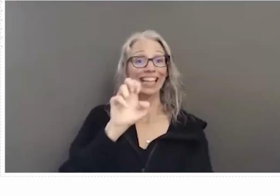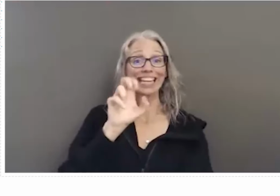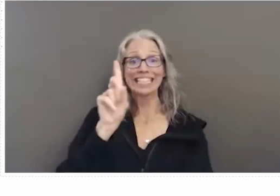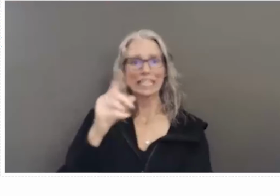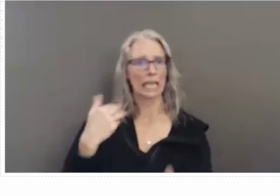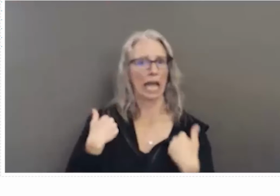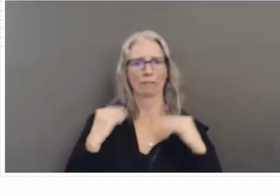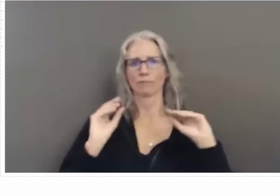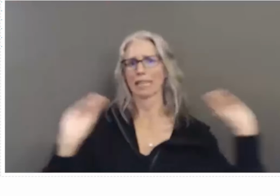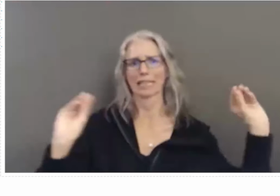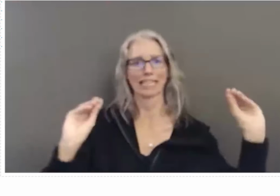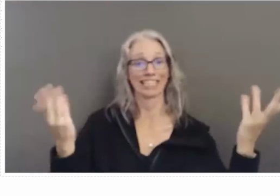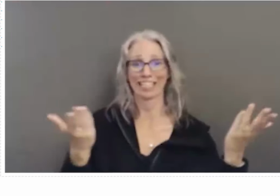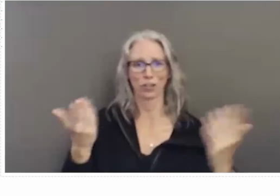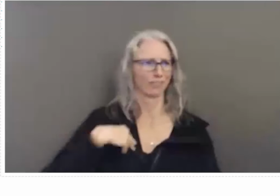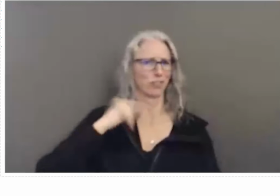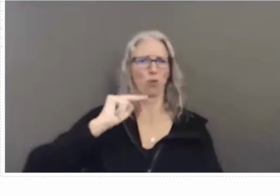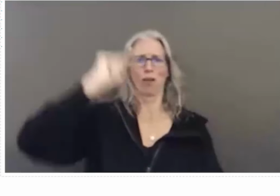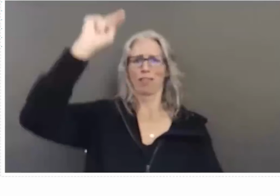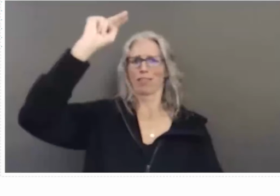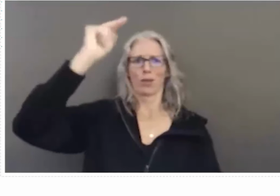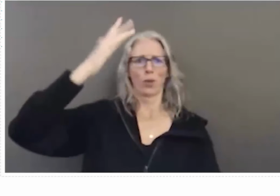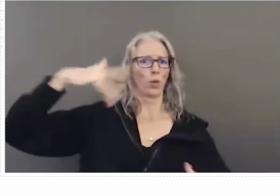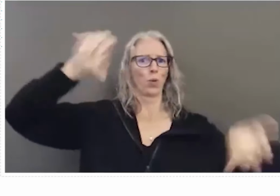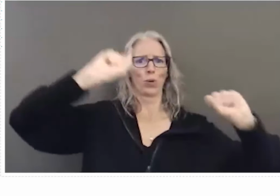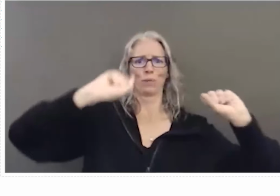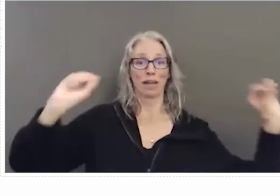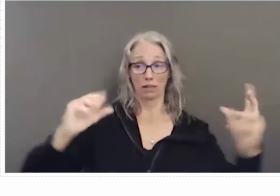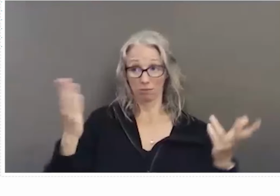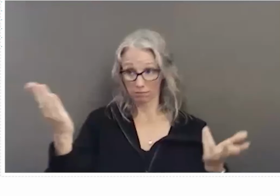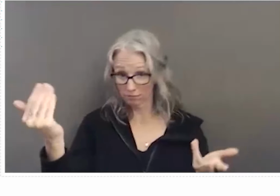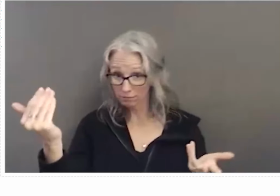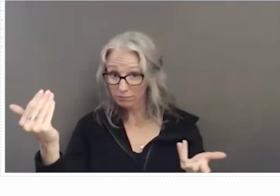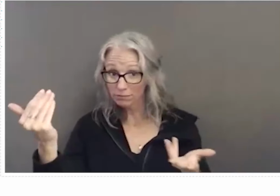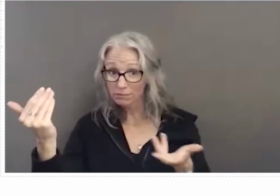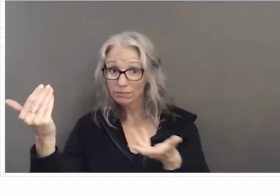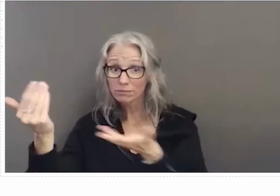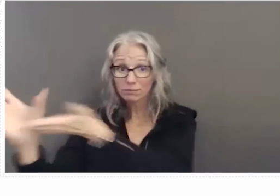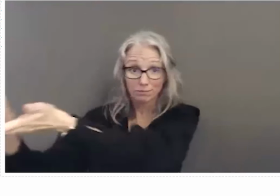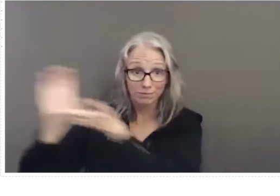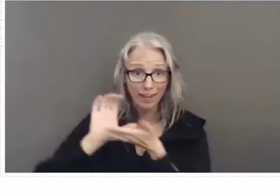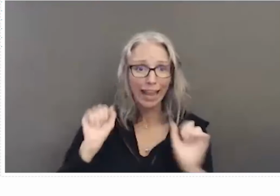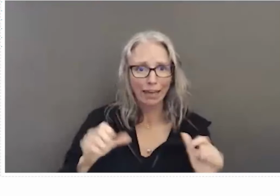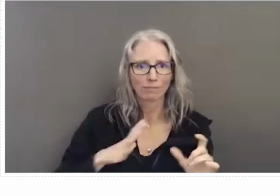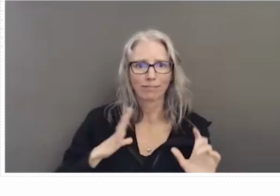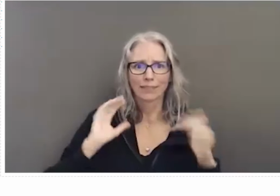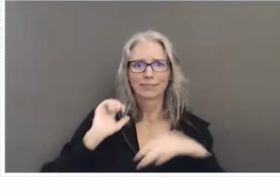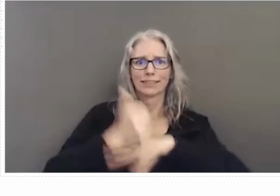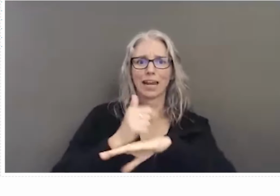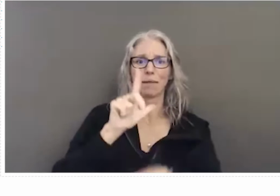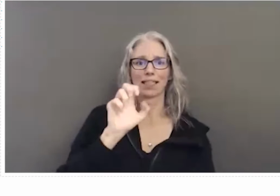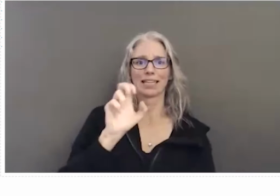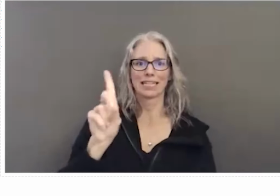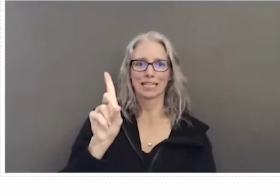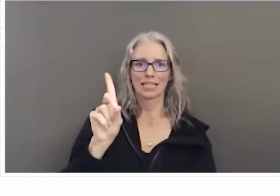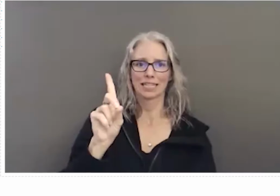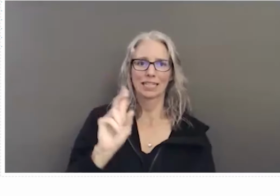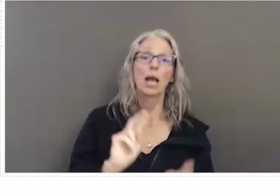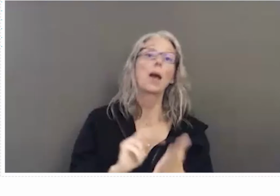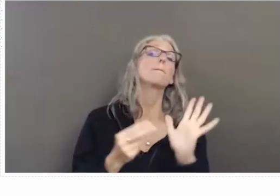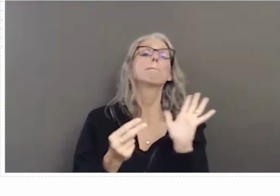for that. But so, then we had to come up with creative solutions